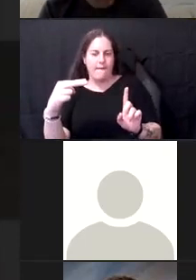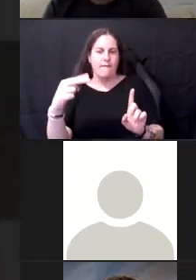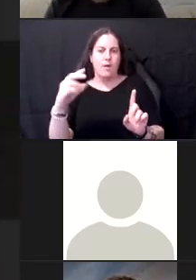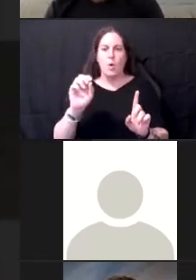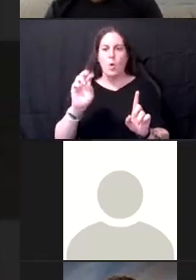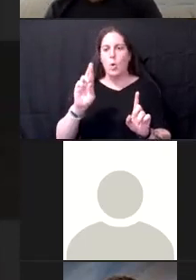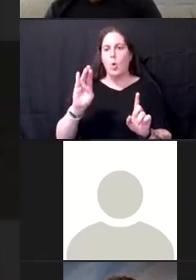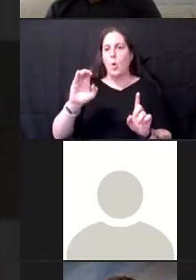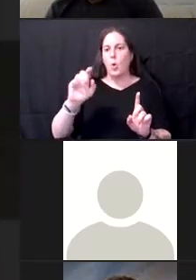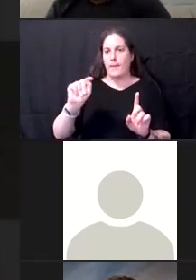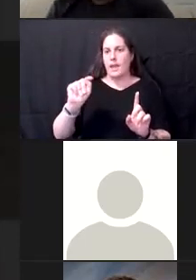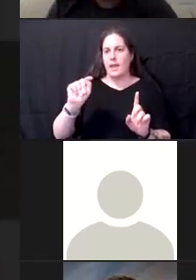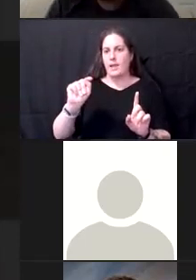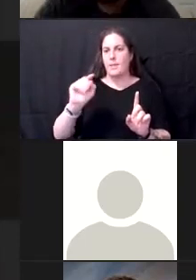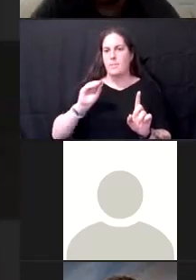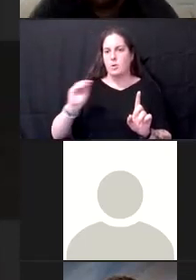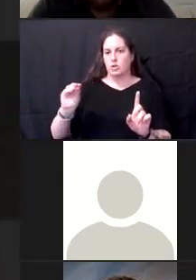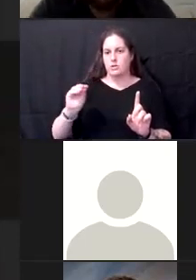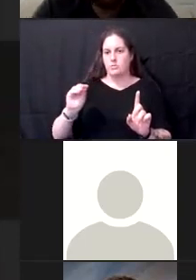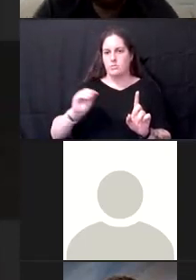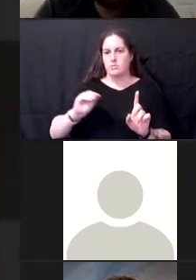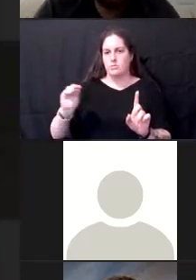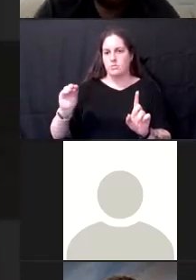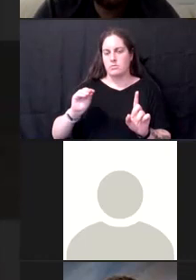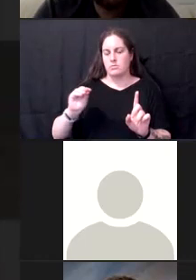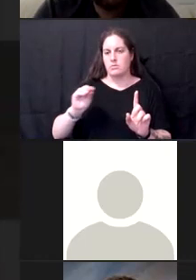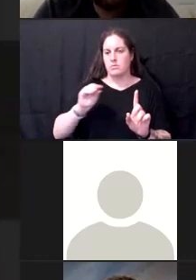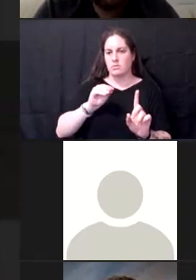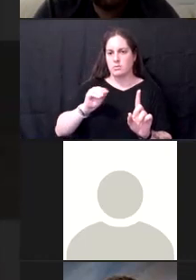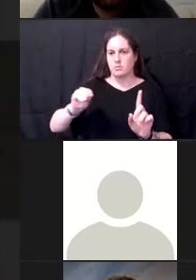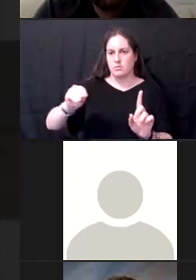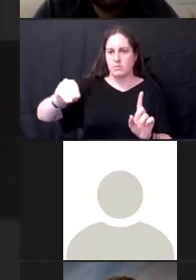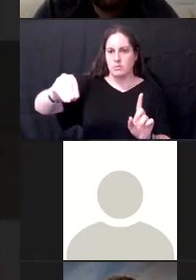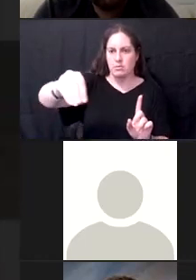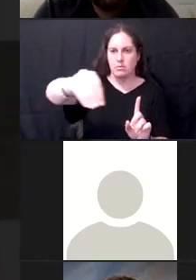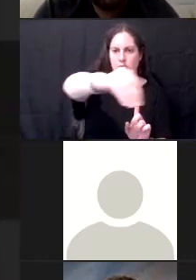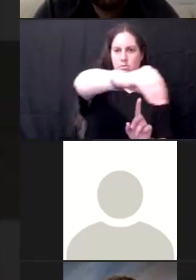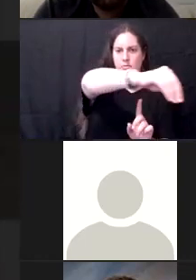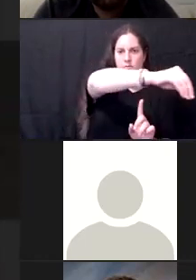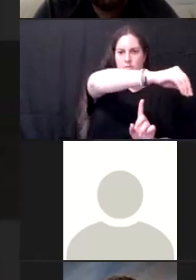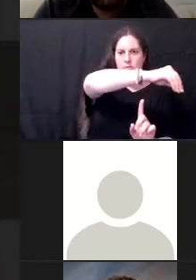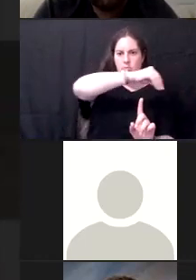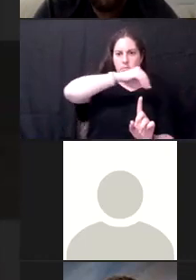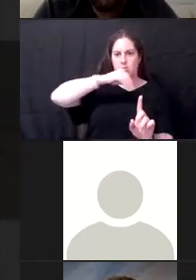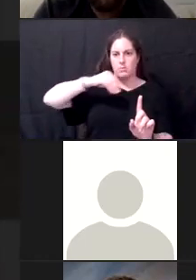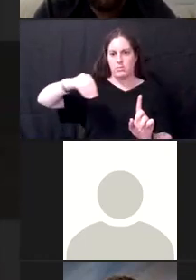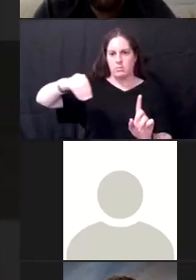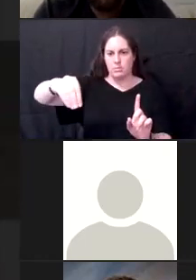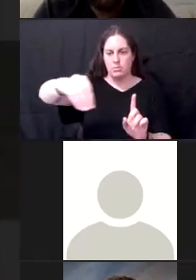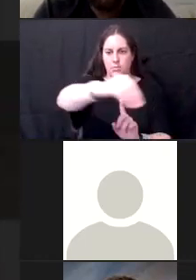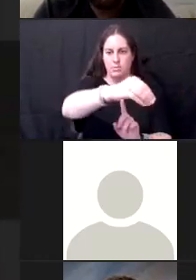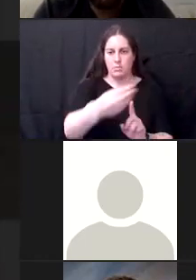being produced by gravity, right? Because, you know, if somebody finds the gravity